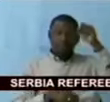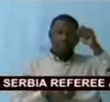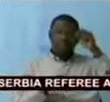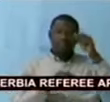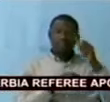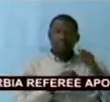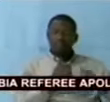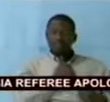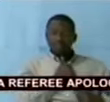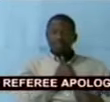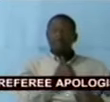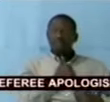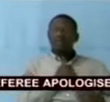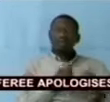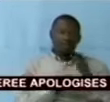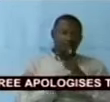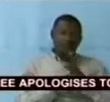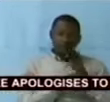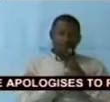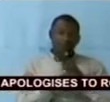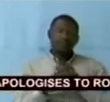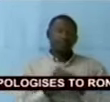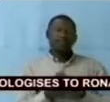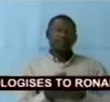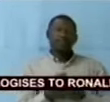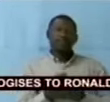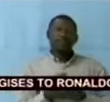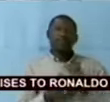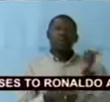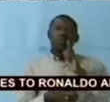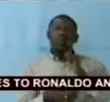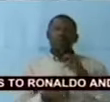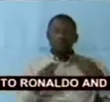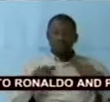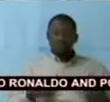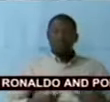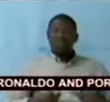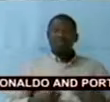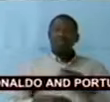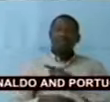kind of uniforms did they wear? They don't wear uniform.